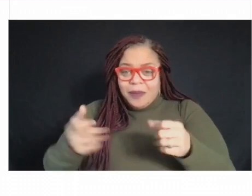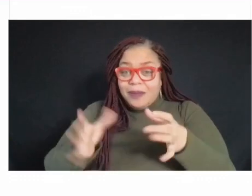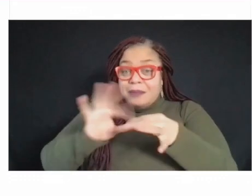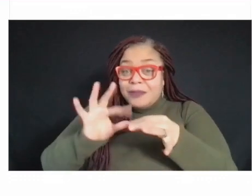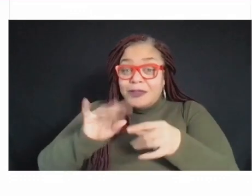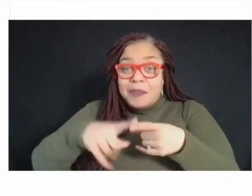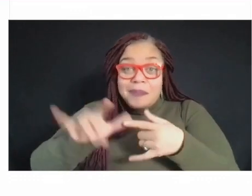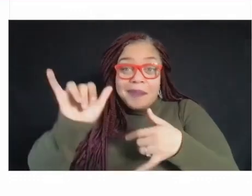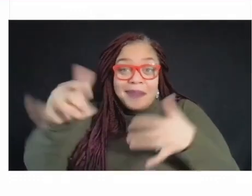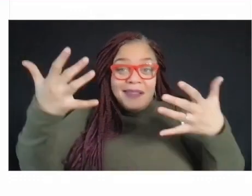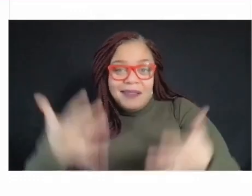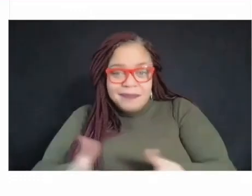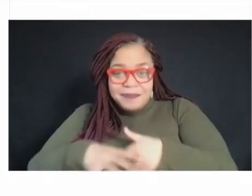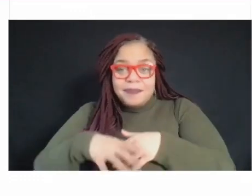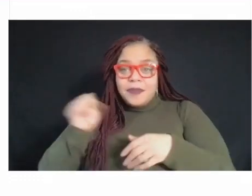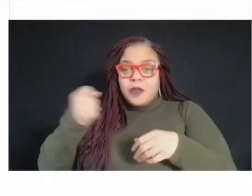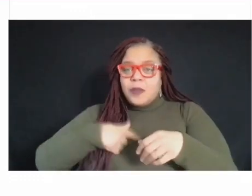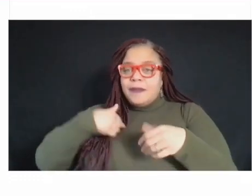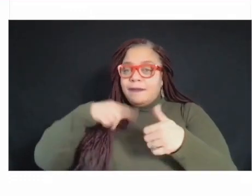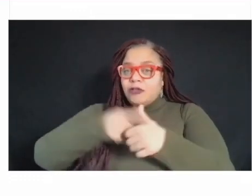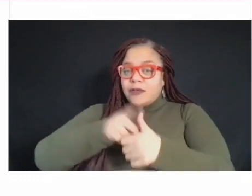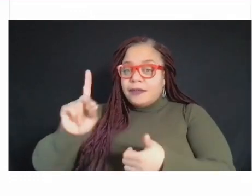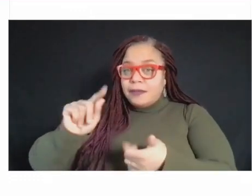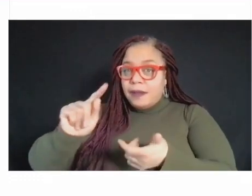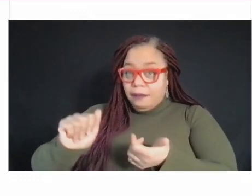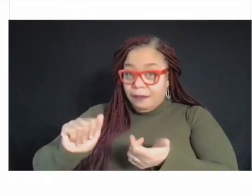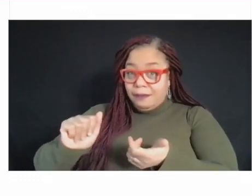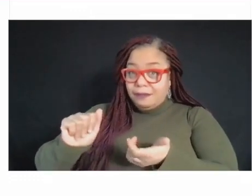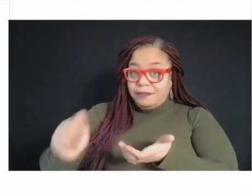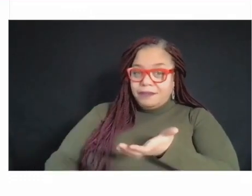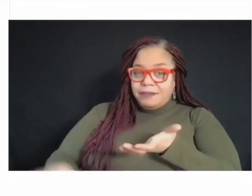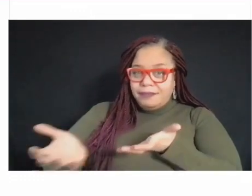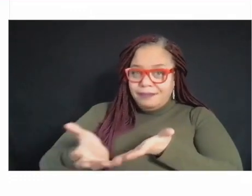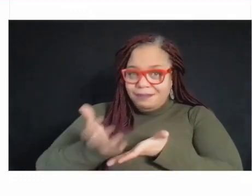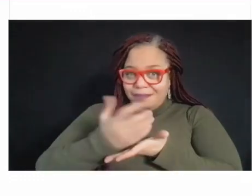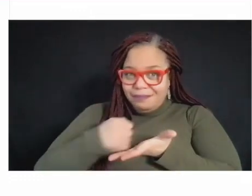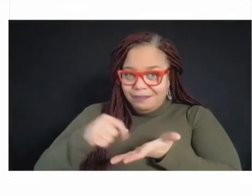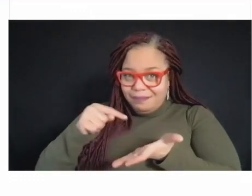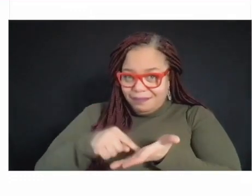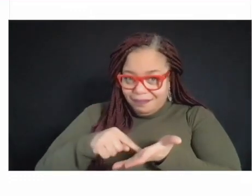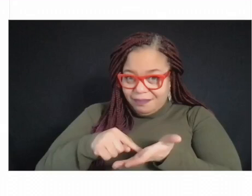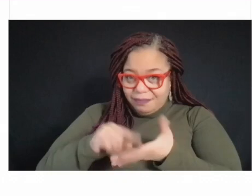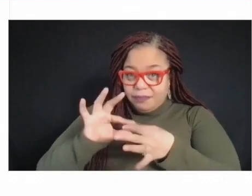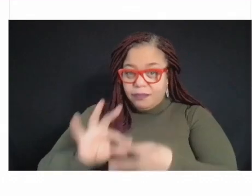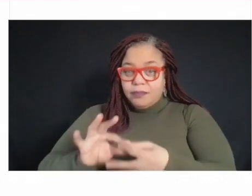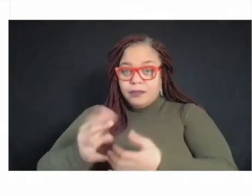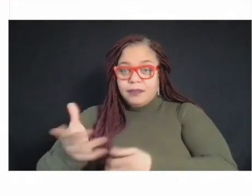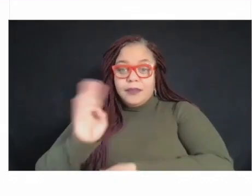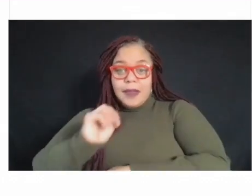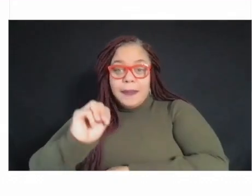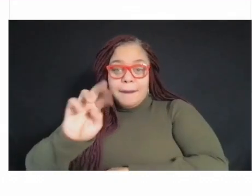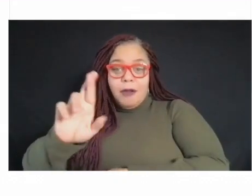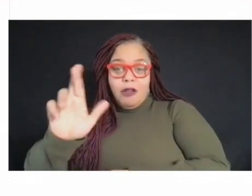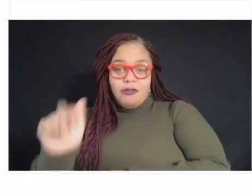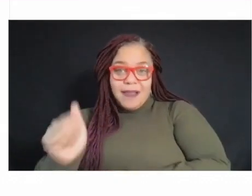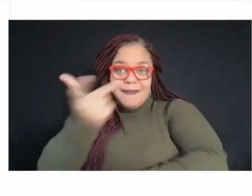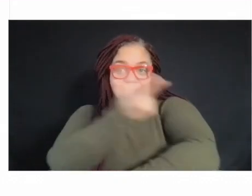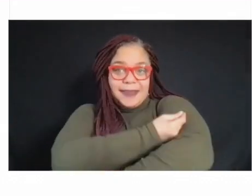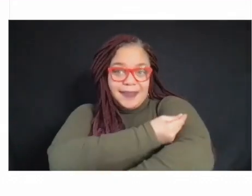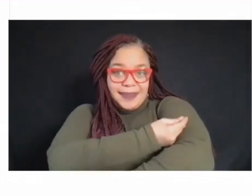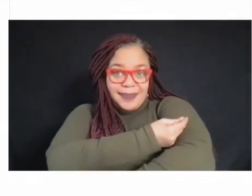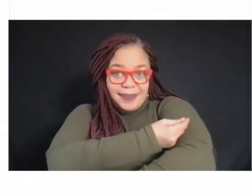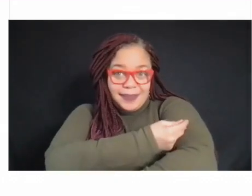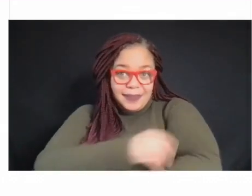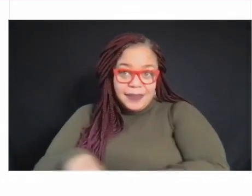forward with regard to the vaccines, the mRNA vaccines in particular, we shouted from the top of the buildings that we got 90 to 95%